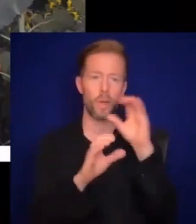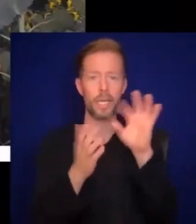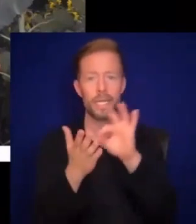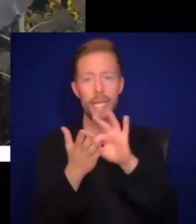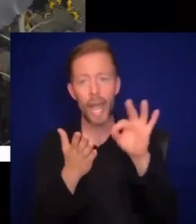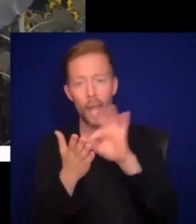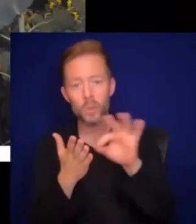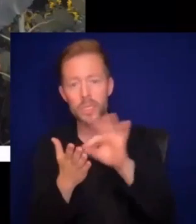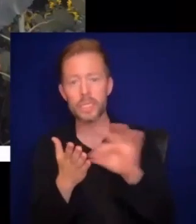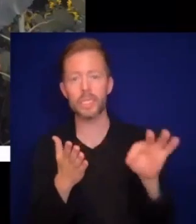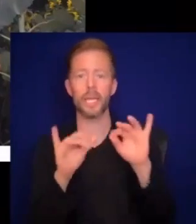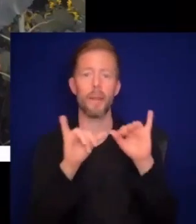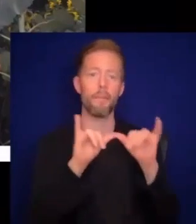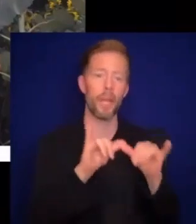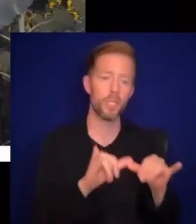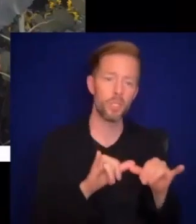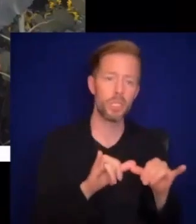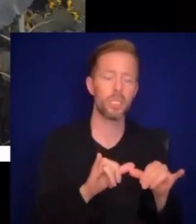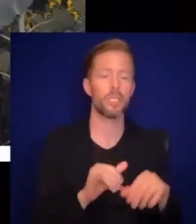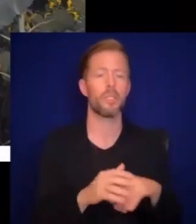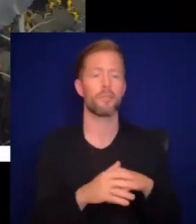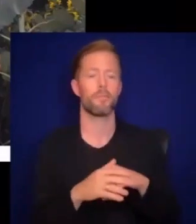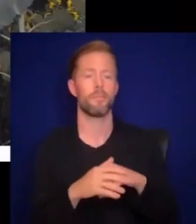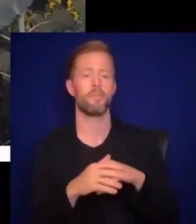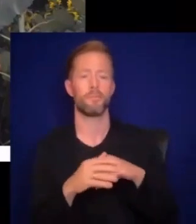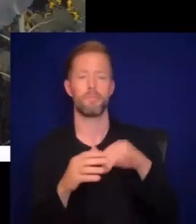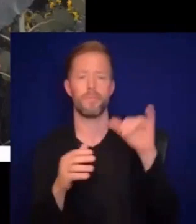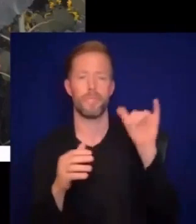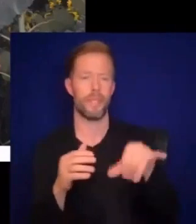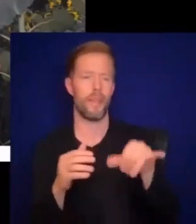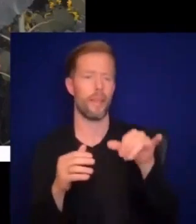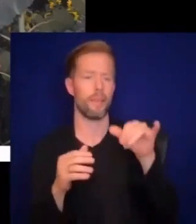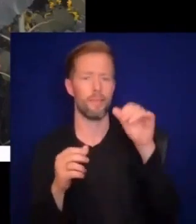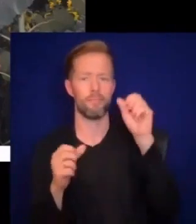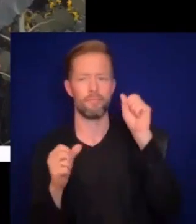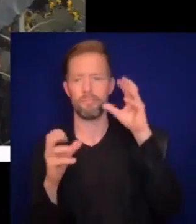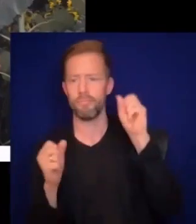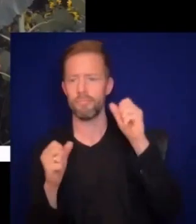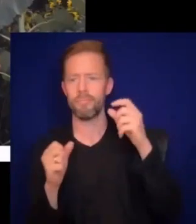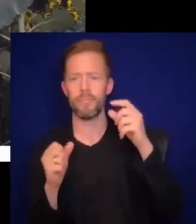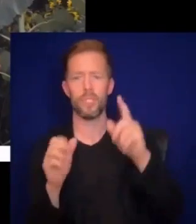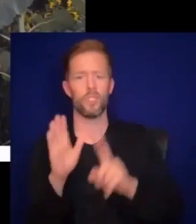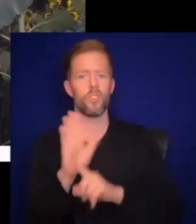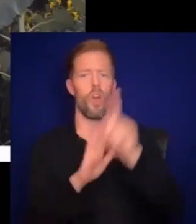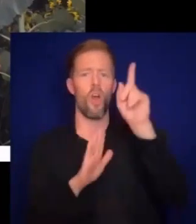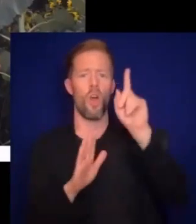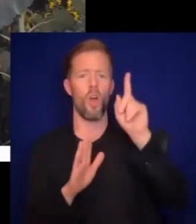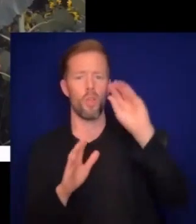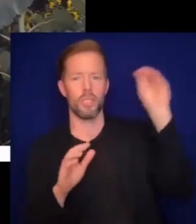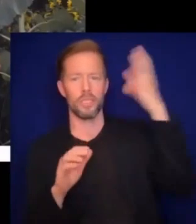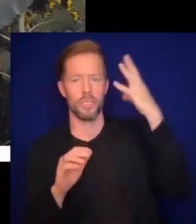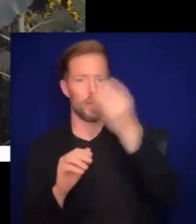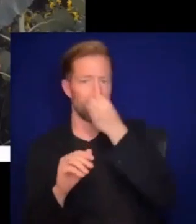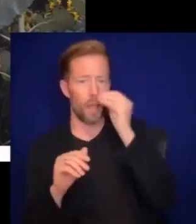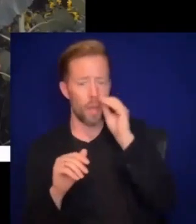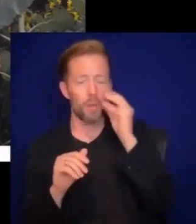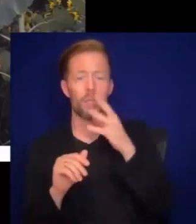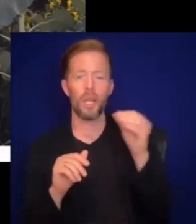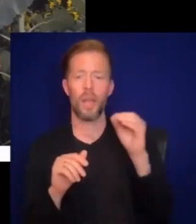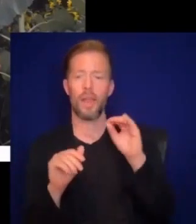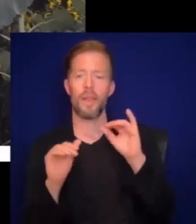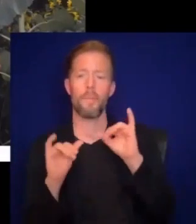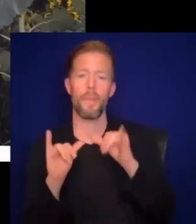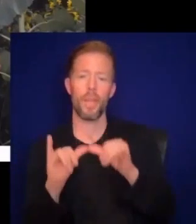explorations, counting the seeds, measuring these incredible tall sunflowers,